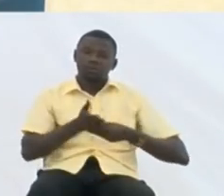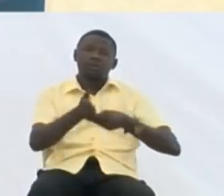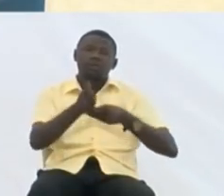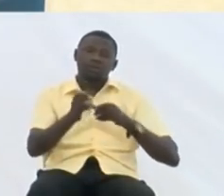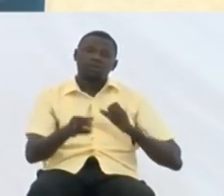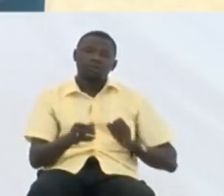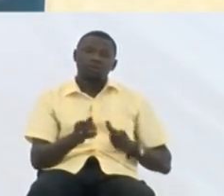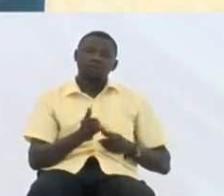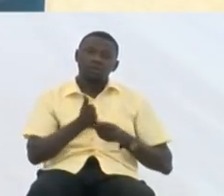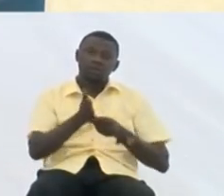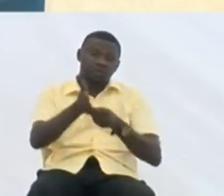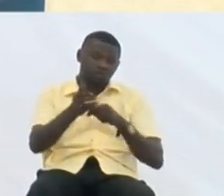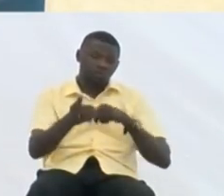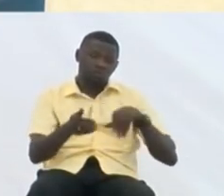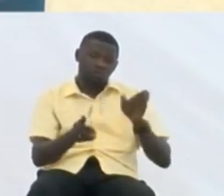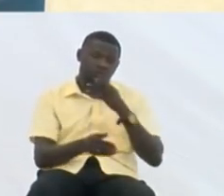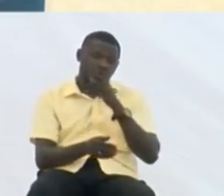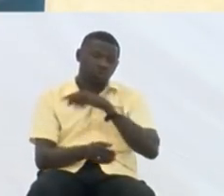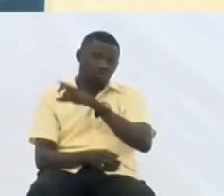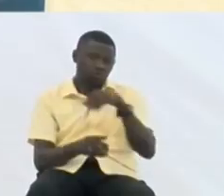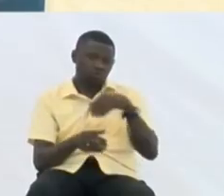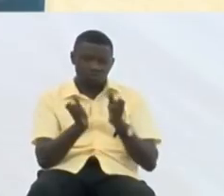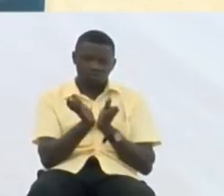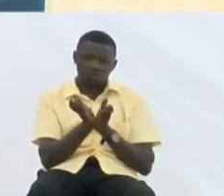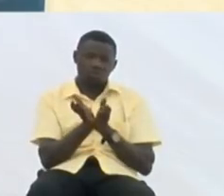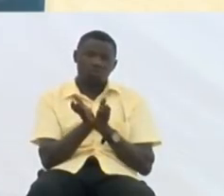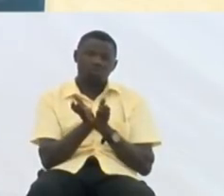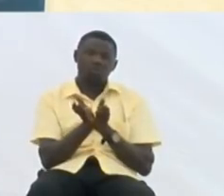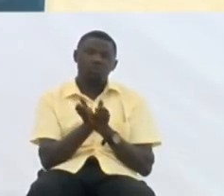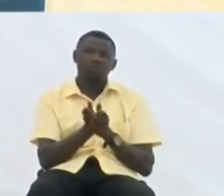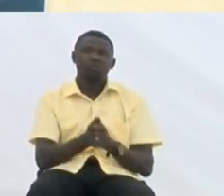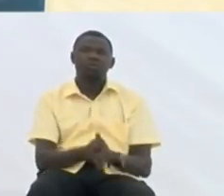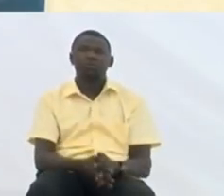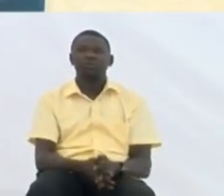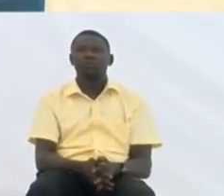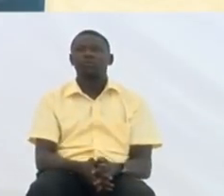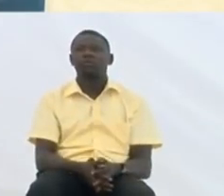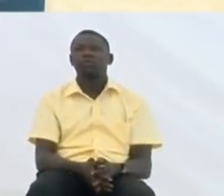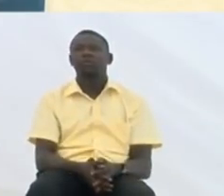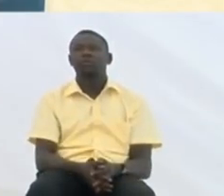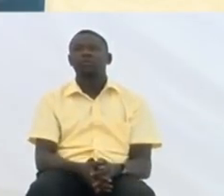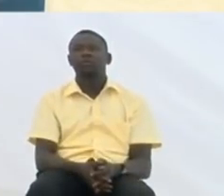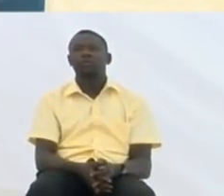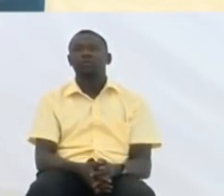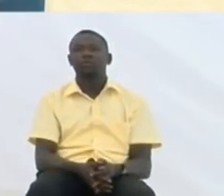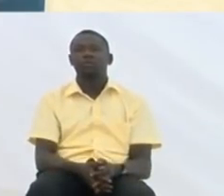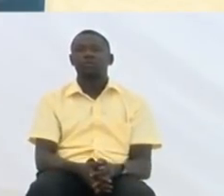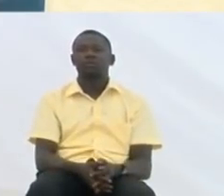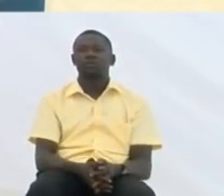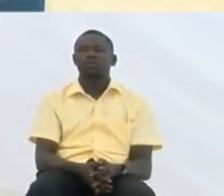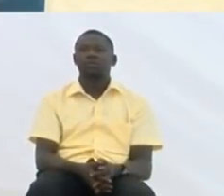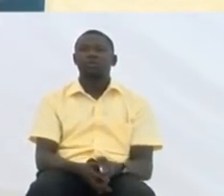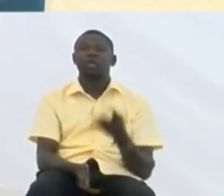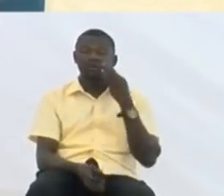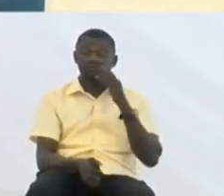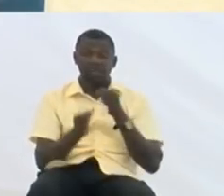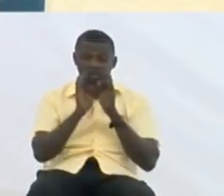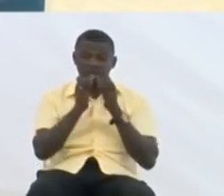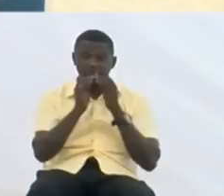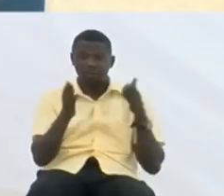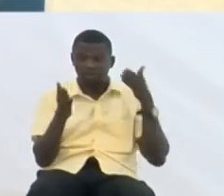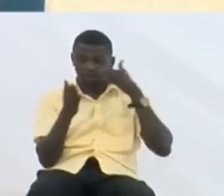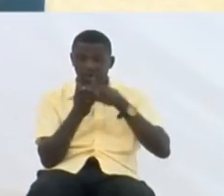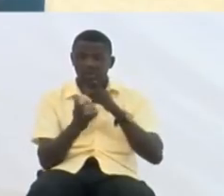let him go with them. Ning nadar dia mo futata wala. If the narration reaches the